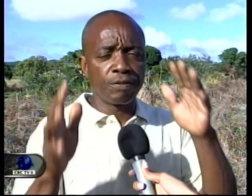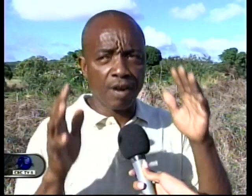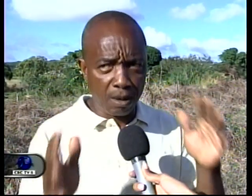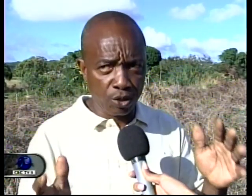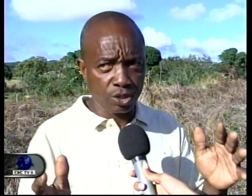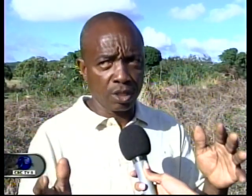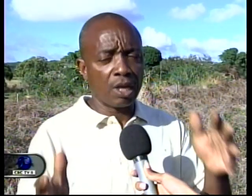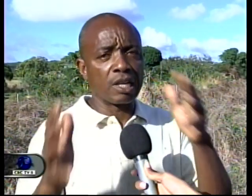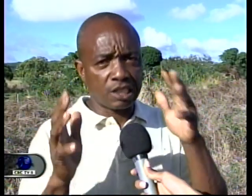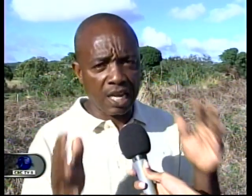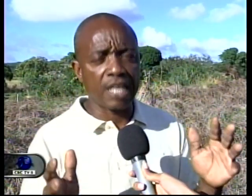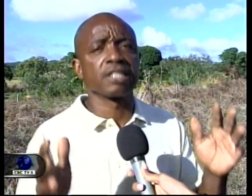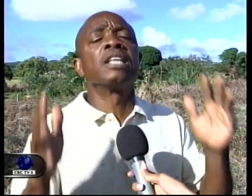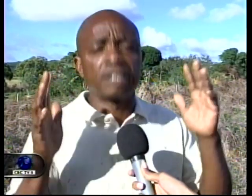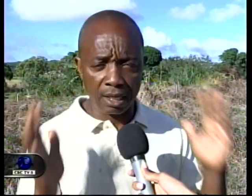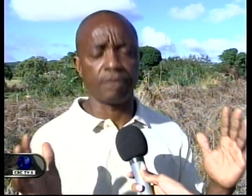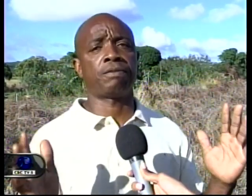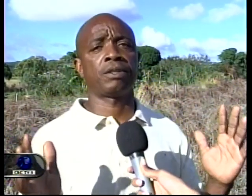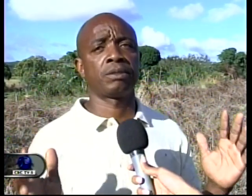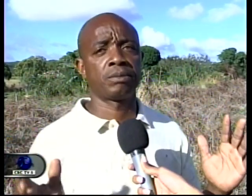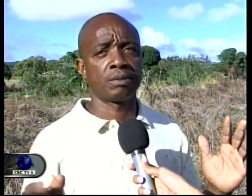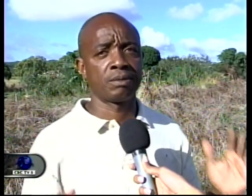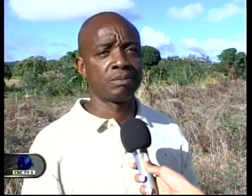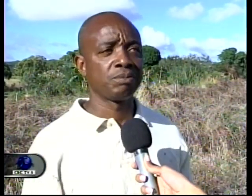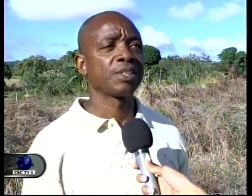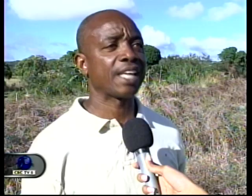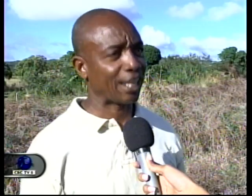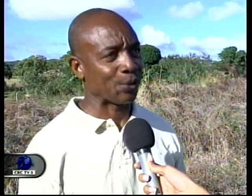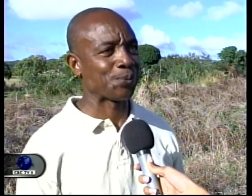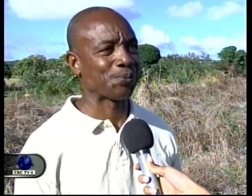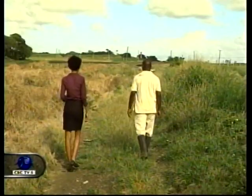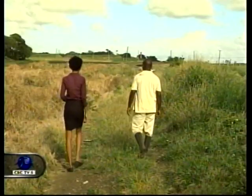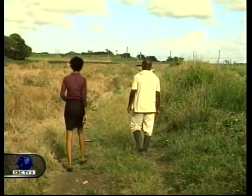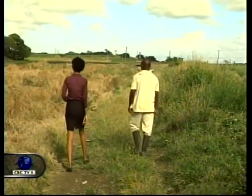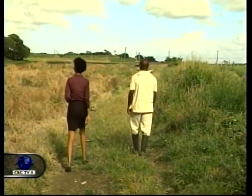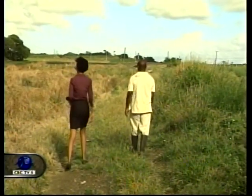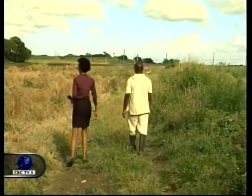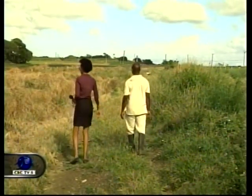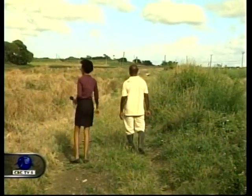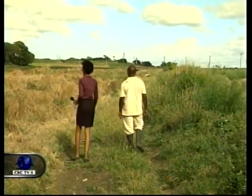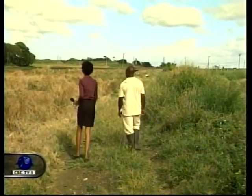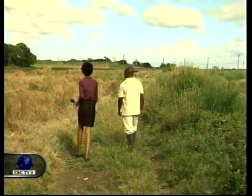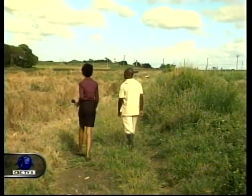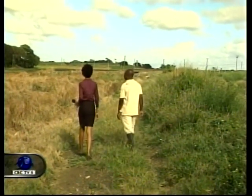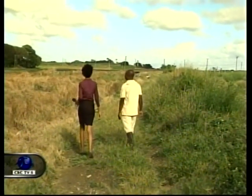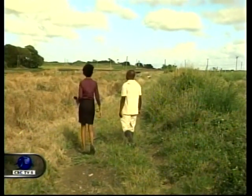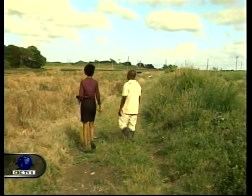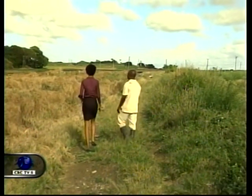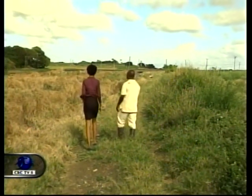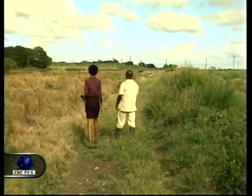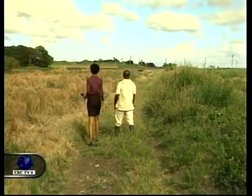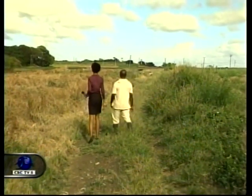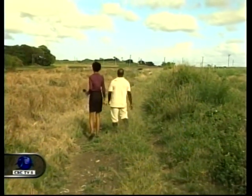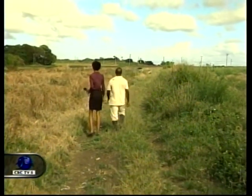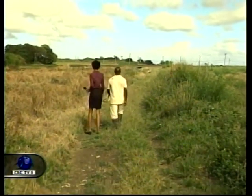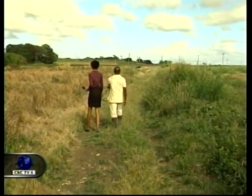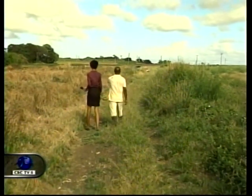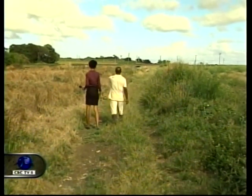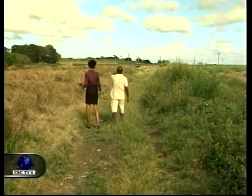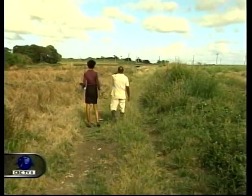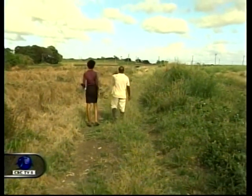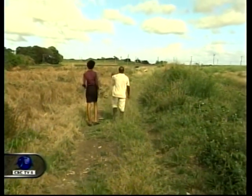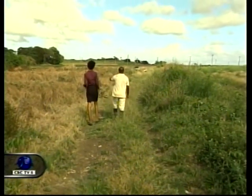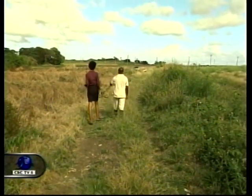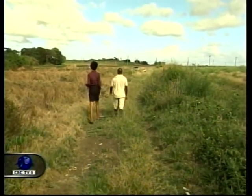give the farmers a chance to live. A desperate but necessary plea that hopefully bears fruit